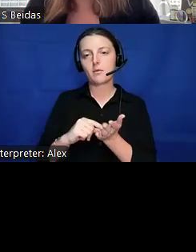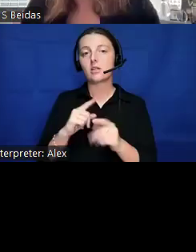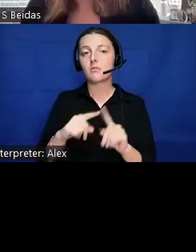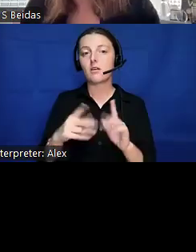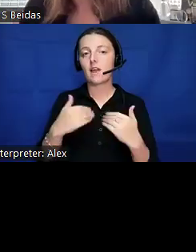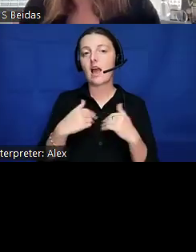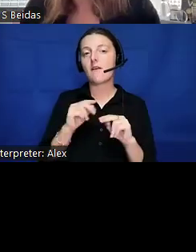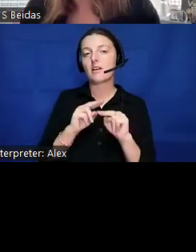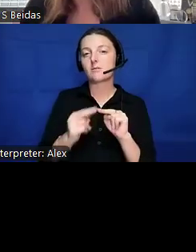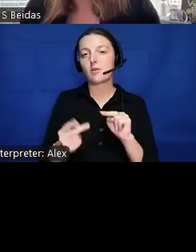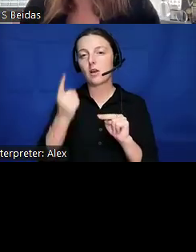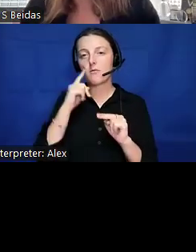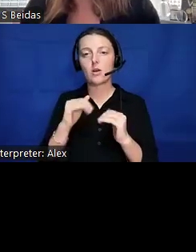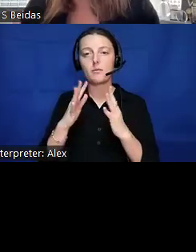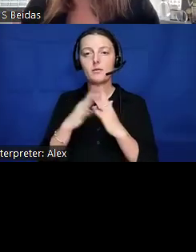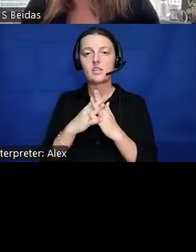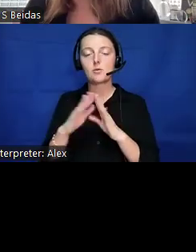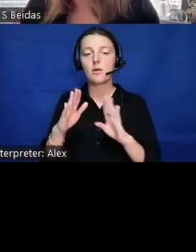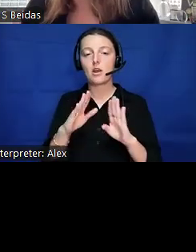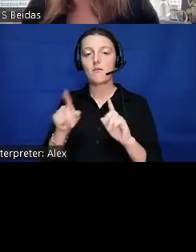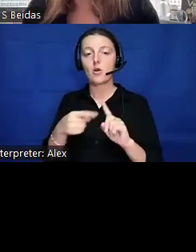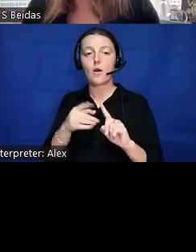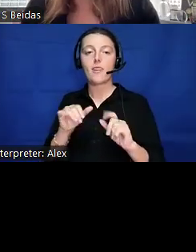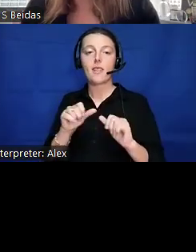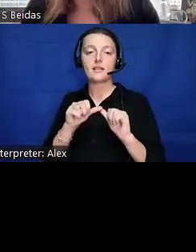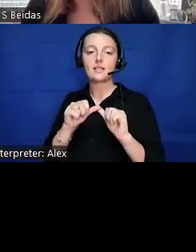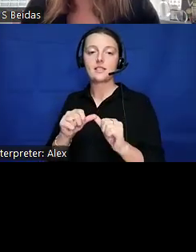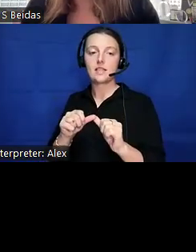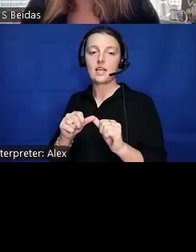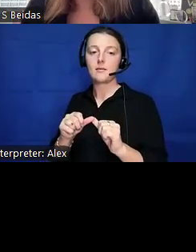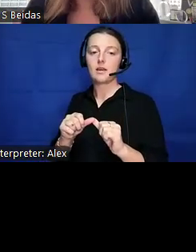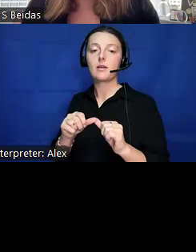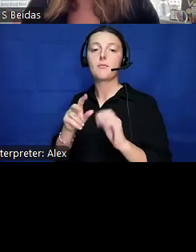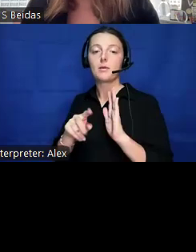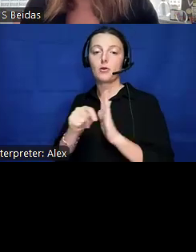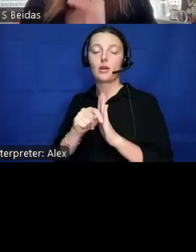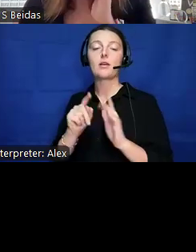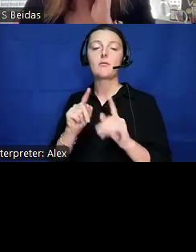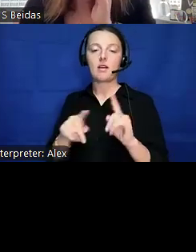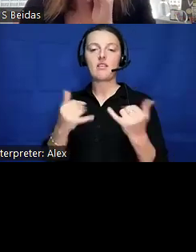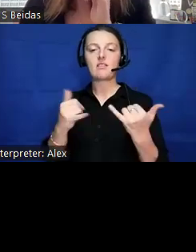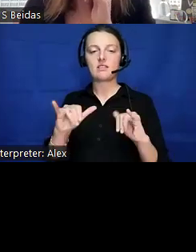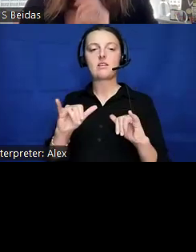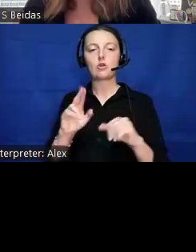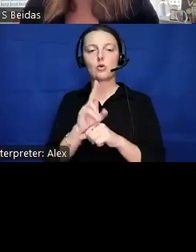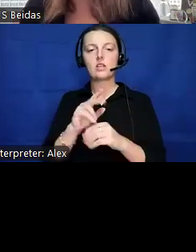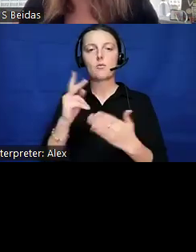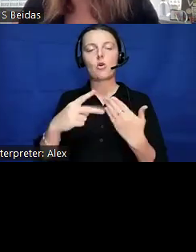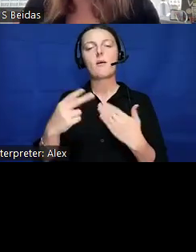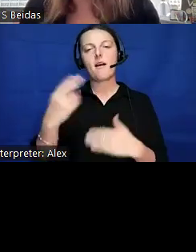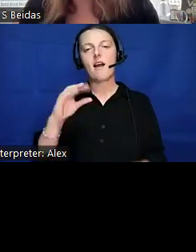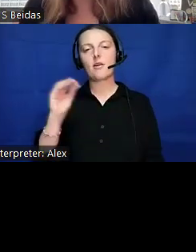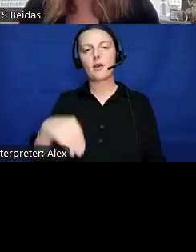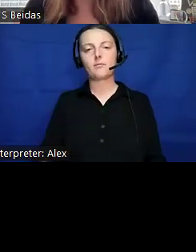in implementation behavior in the sustainment period, but clinicians are still delivering the program at high rates. We're